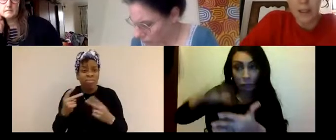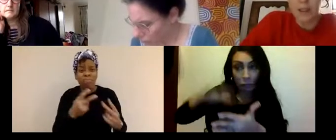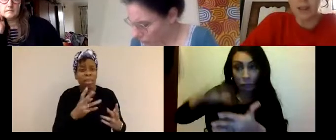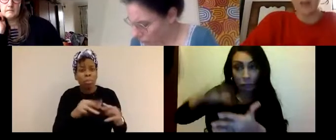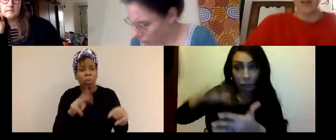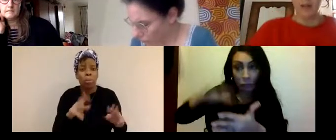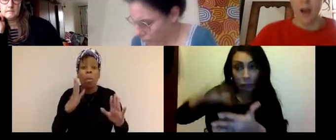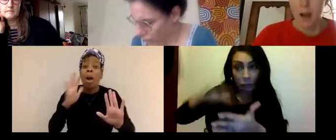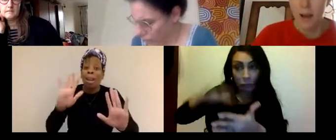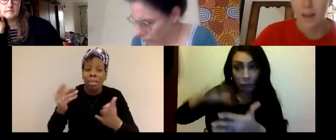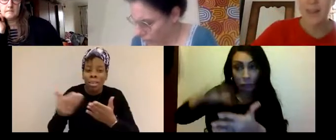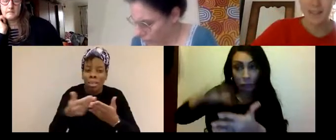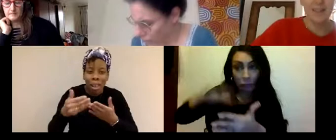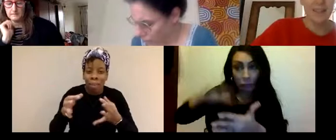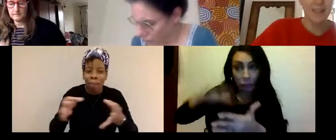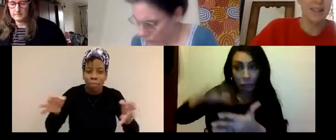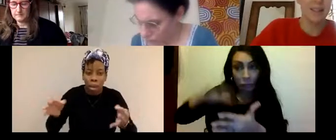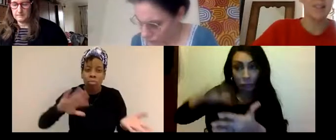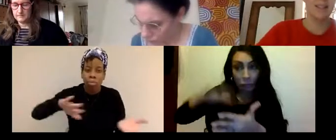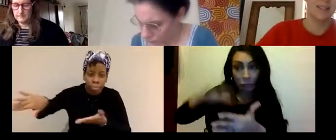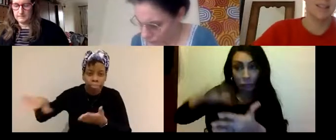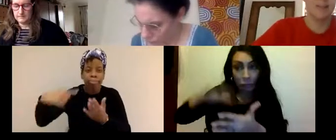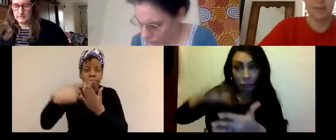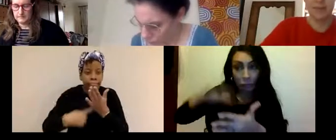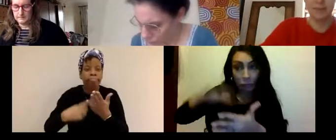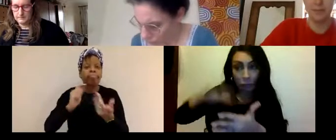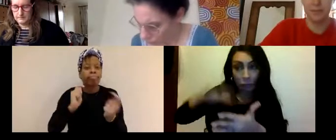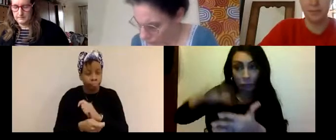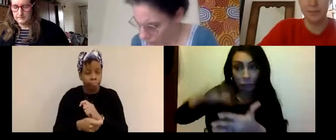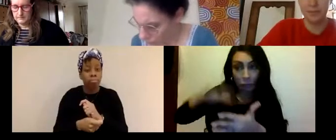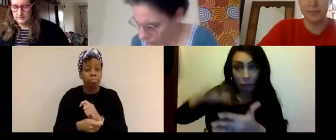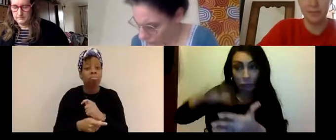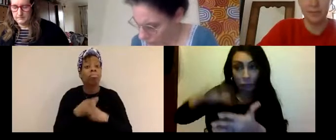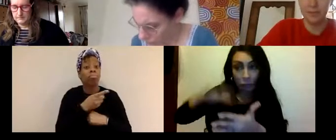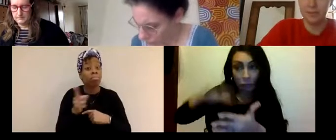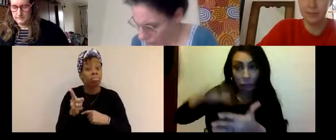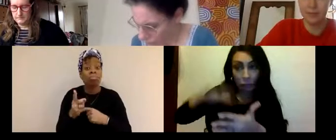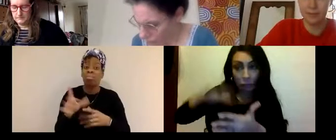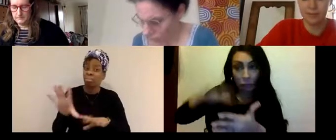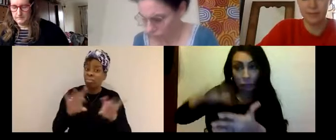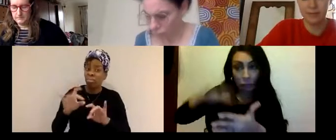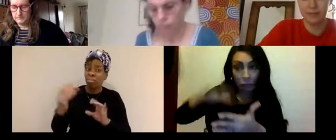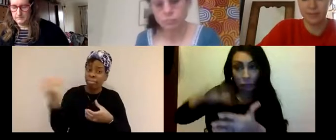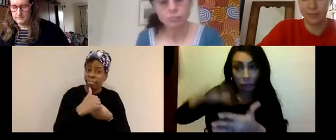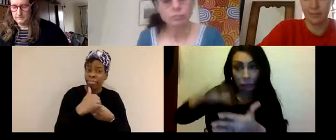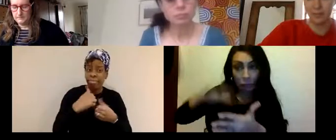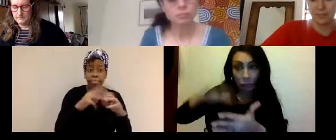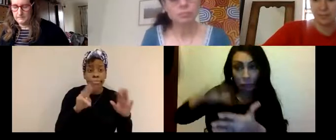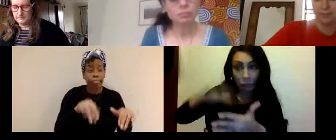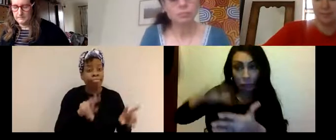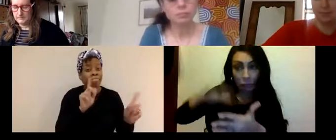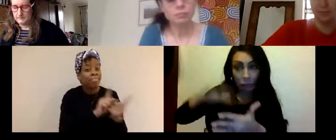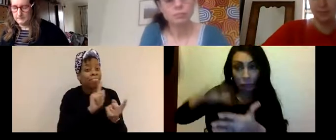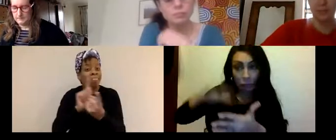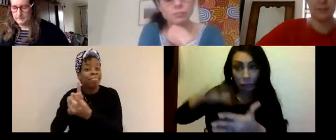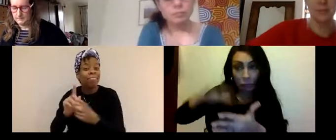safe in terms of COVID restrictions are lifted. So anyone that's on the course would be invited to come into the space to meet the curatorial